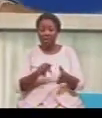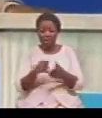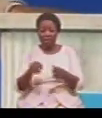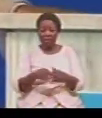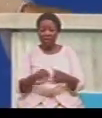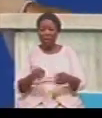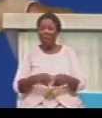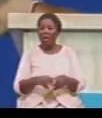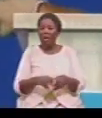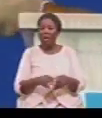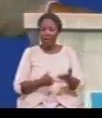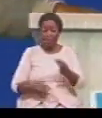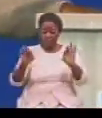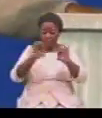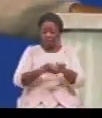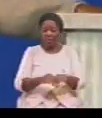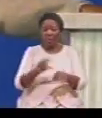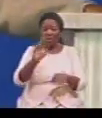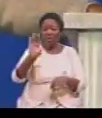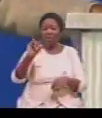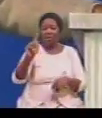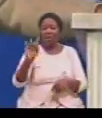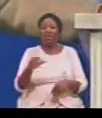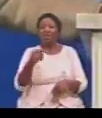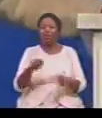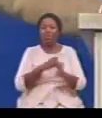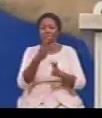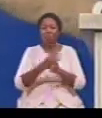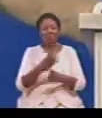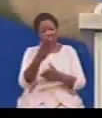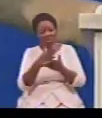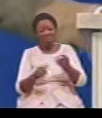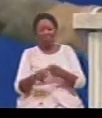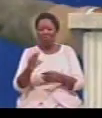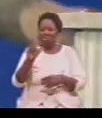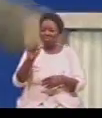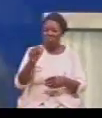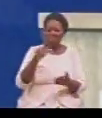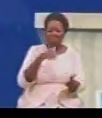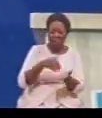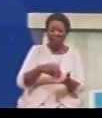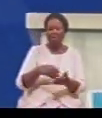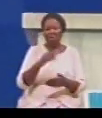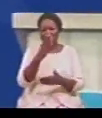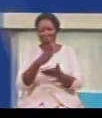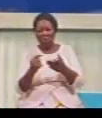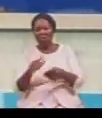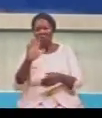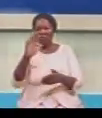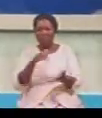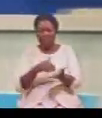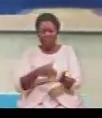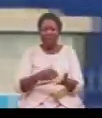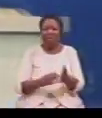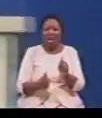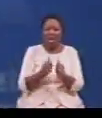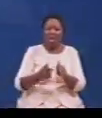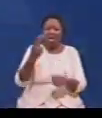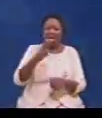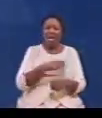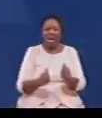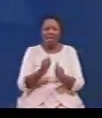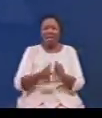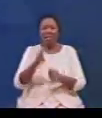the world, some of them 20 million, some of them 5 million, higher and